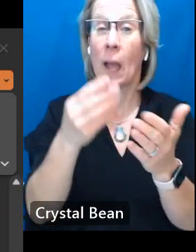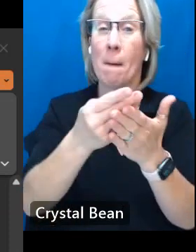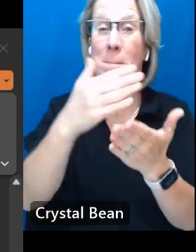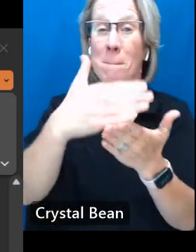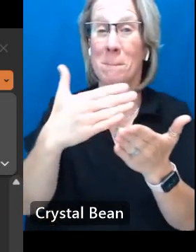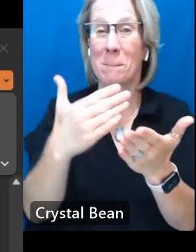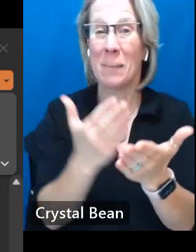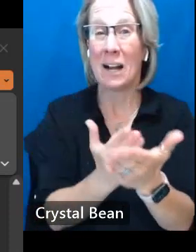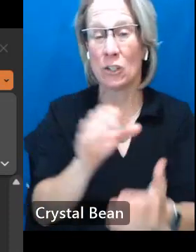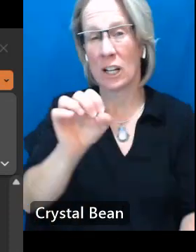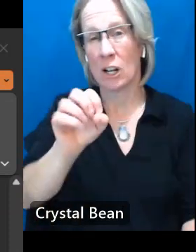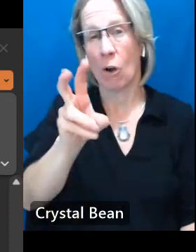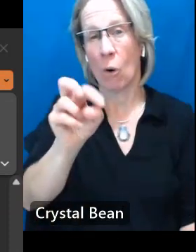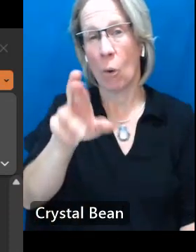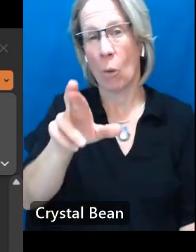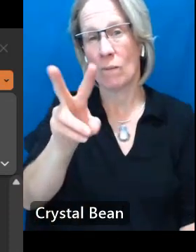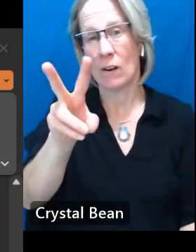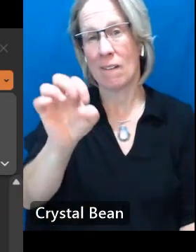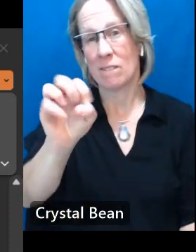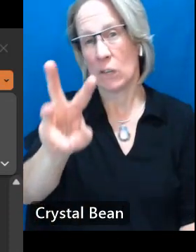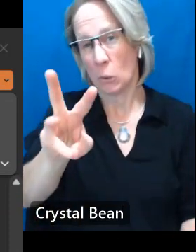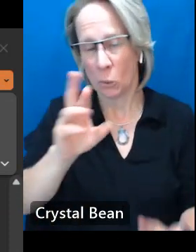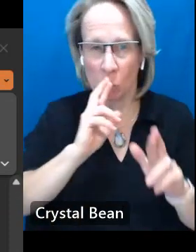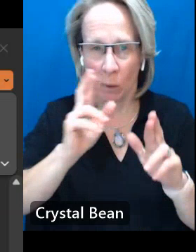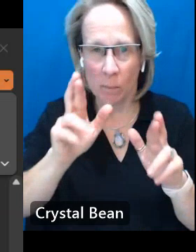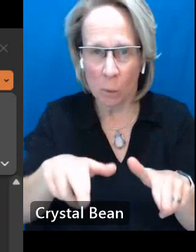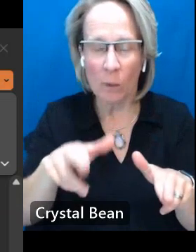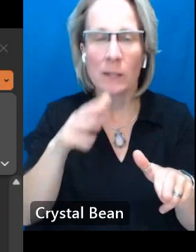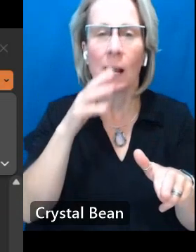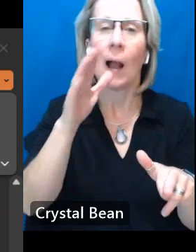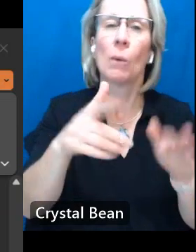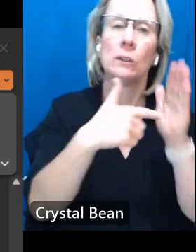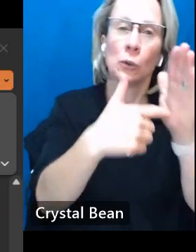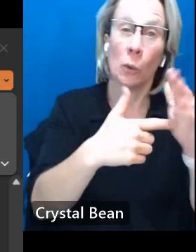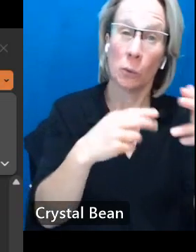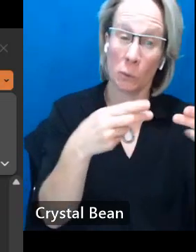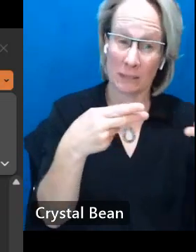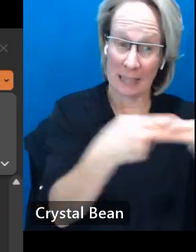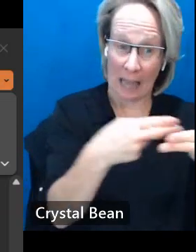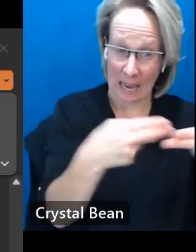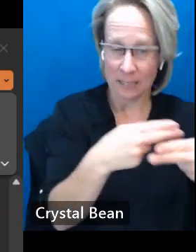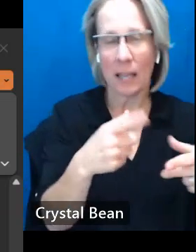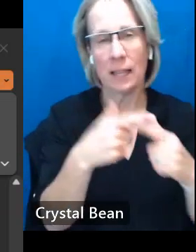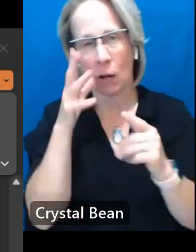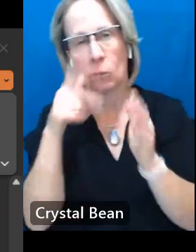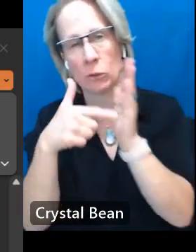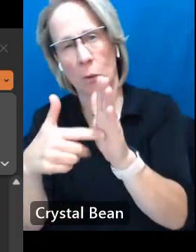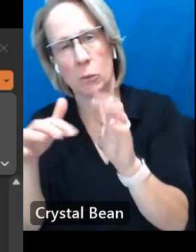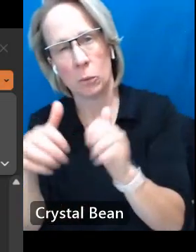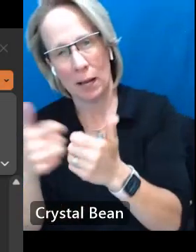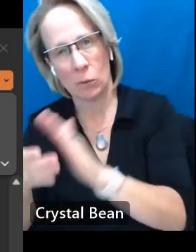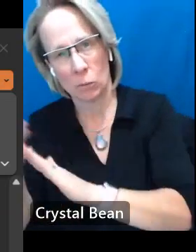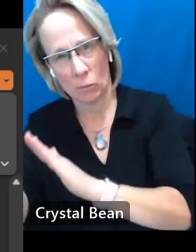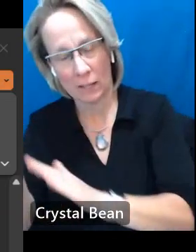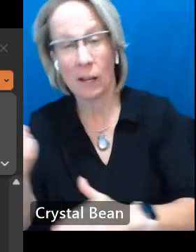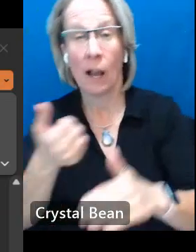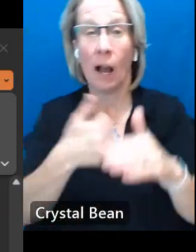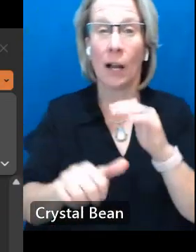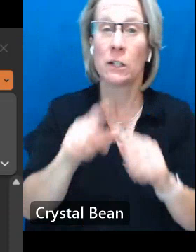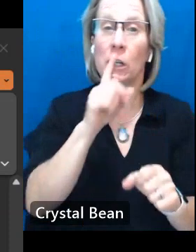again, I'll go through the slides and then I'll go back and show you how to run a couple of these. So this is found under the commitment control report, or excuse